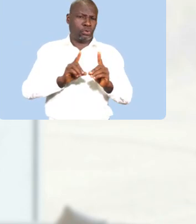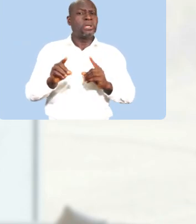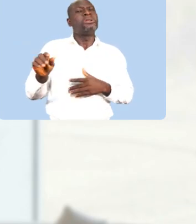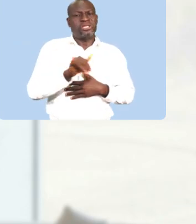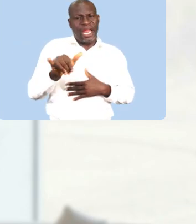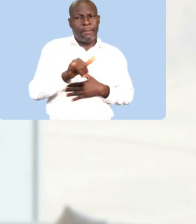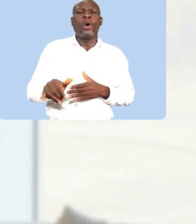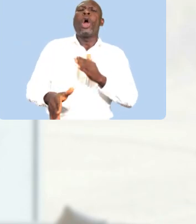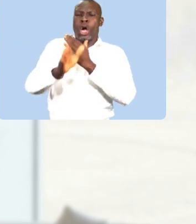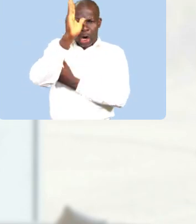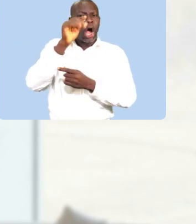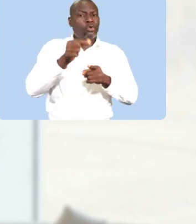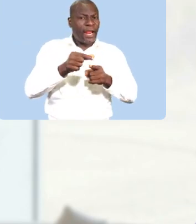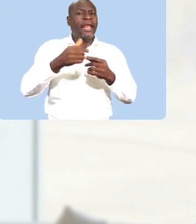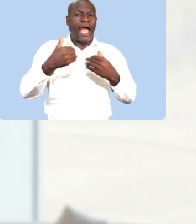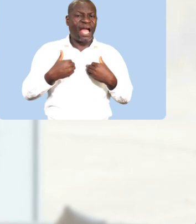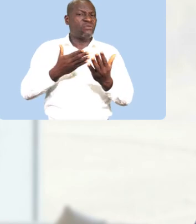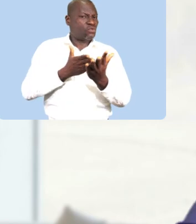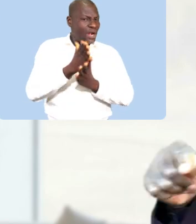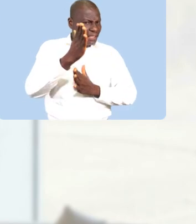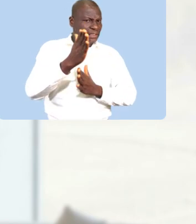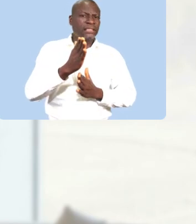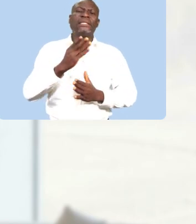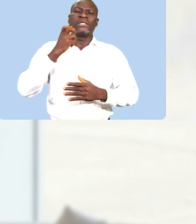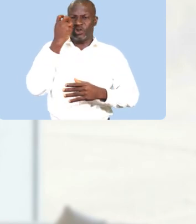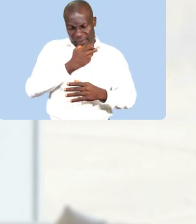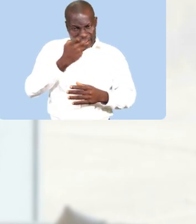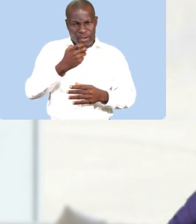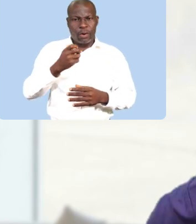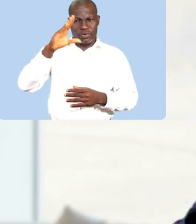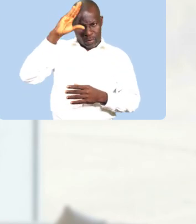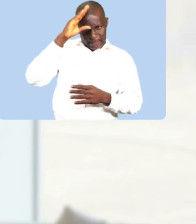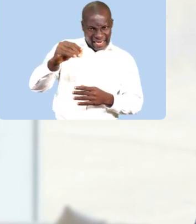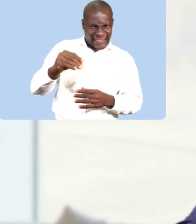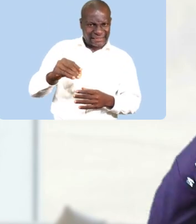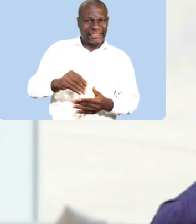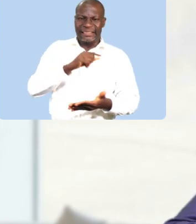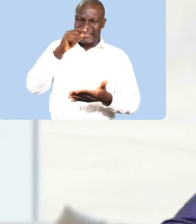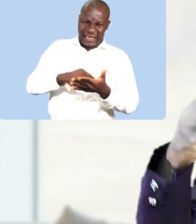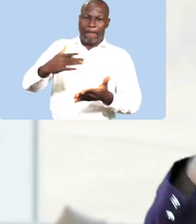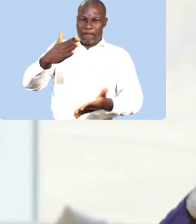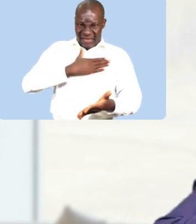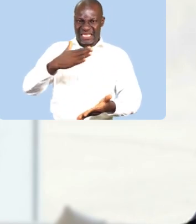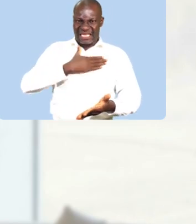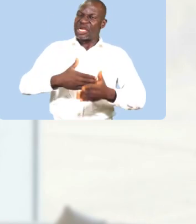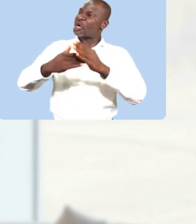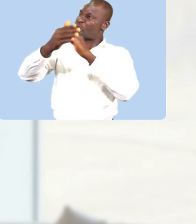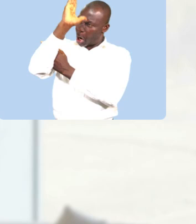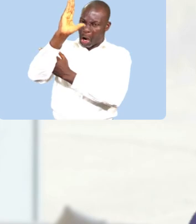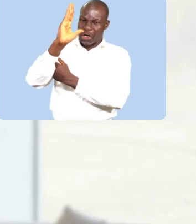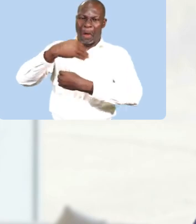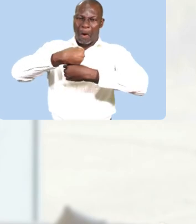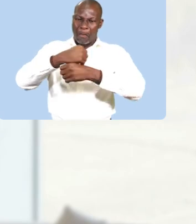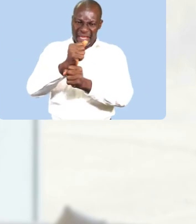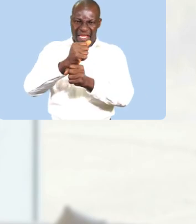sam, and so right. So a kasa actually nipa se. Sad ye way, mini on yanko pon, I'm a bo unipa, na